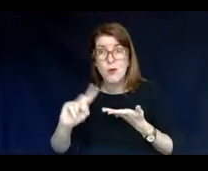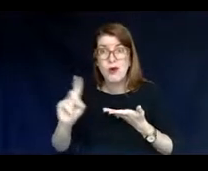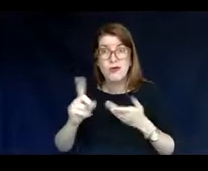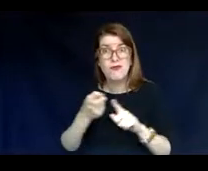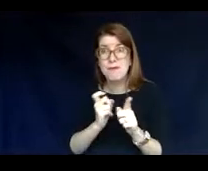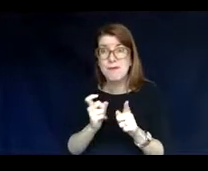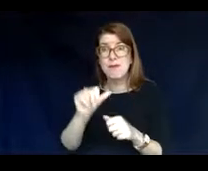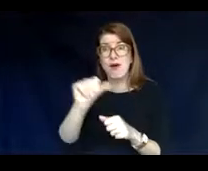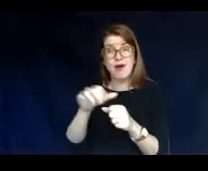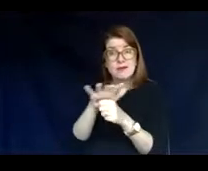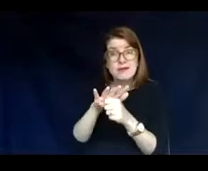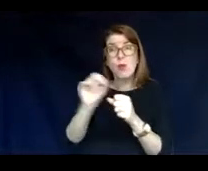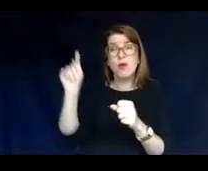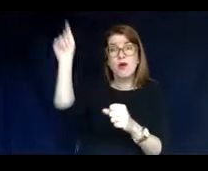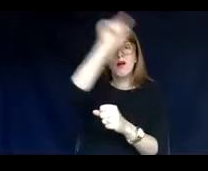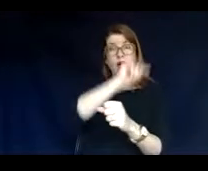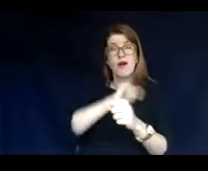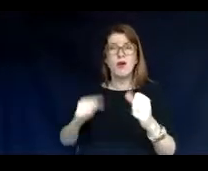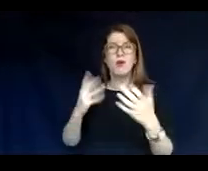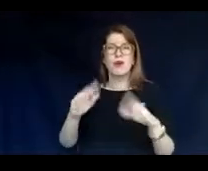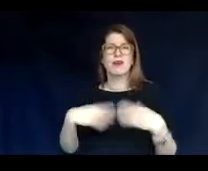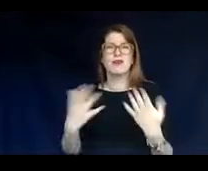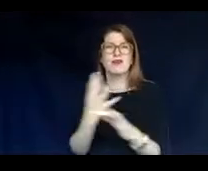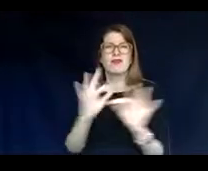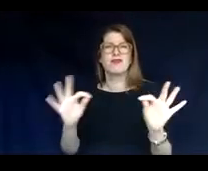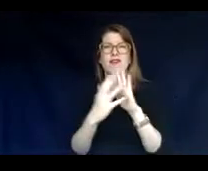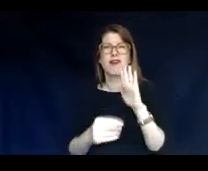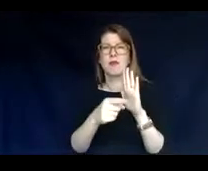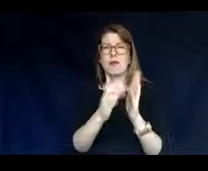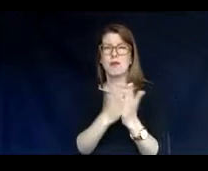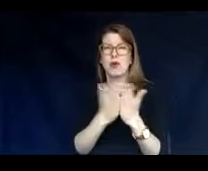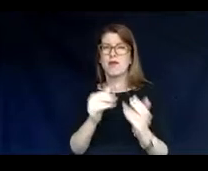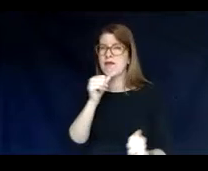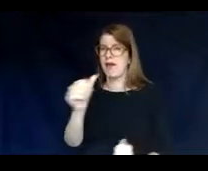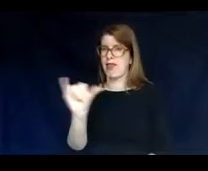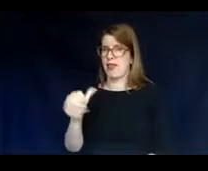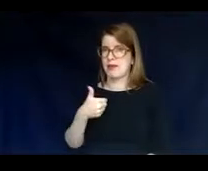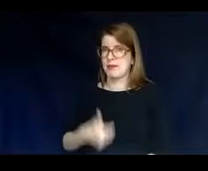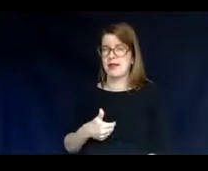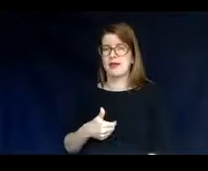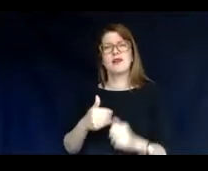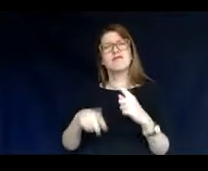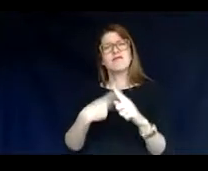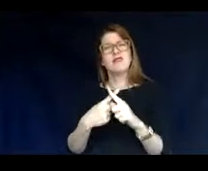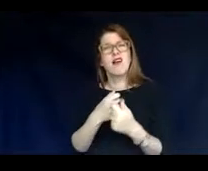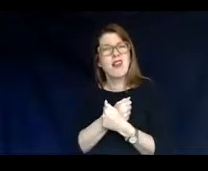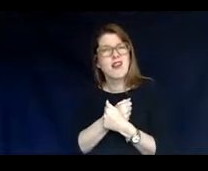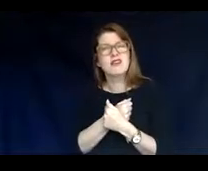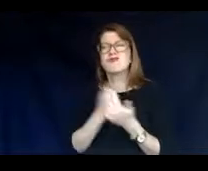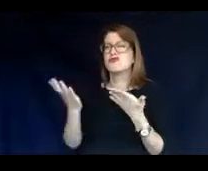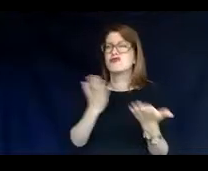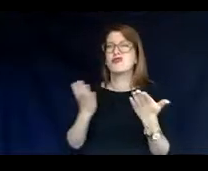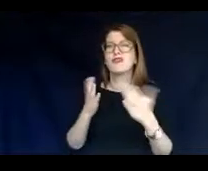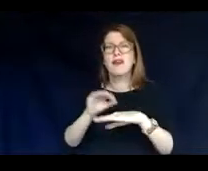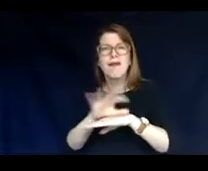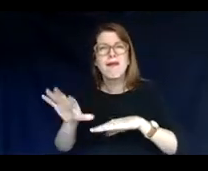surrounding areas, we'd like to give you a free copy of Not Like Me, a book about loving, serving, and influencing others in our